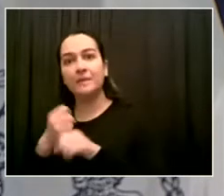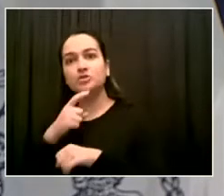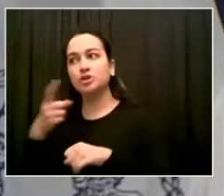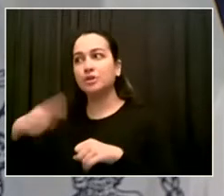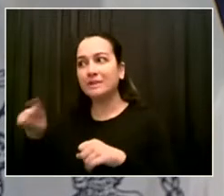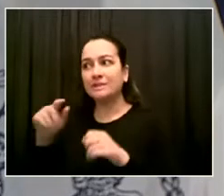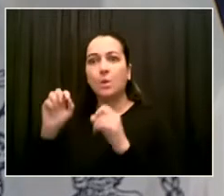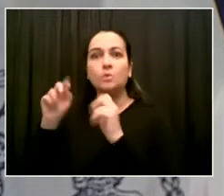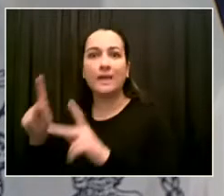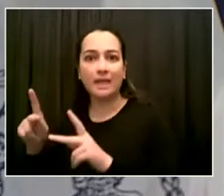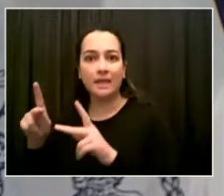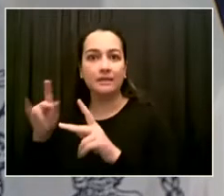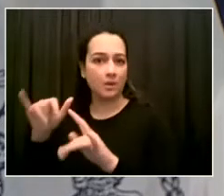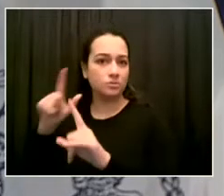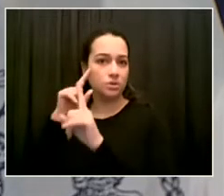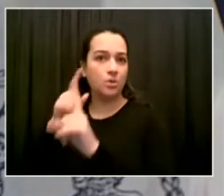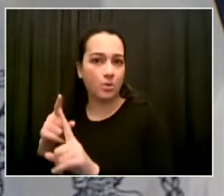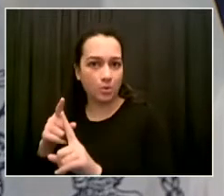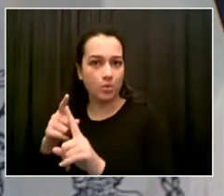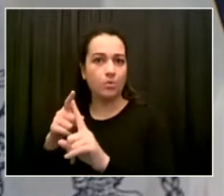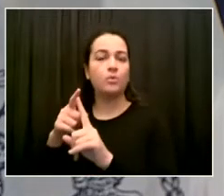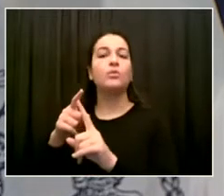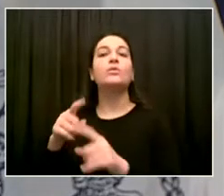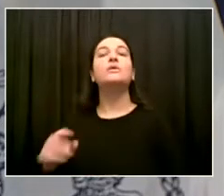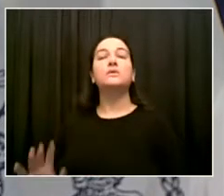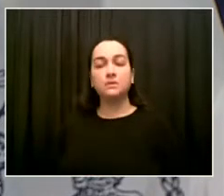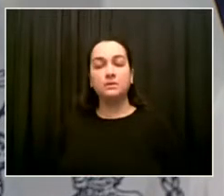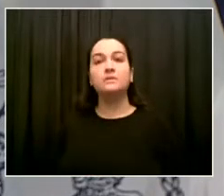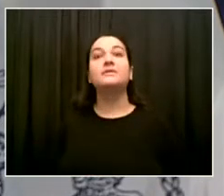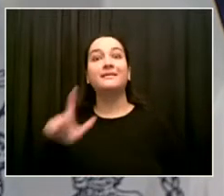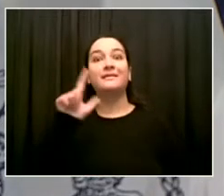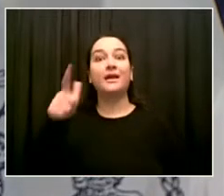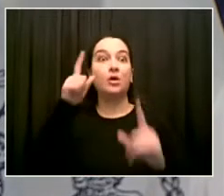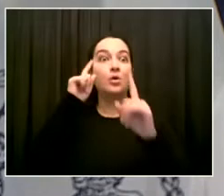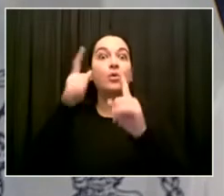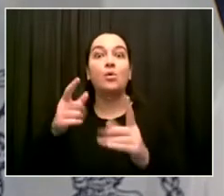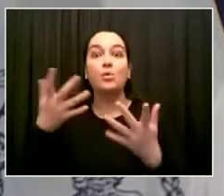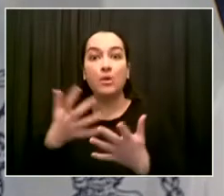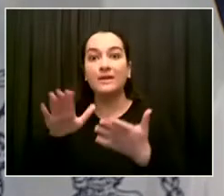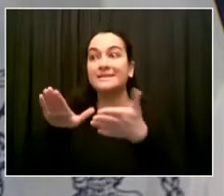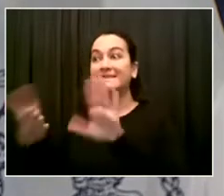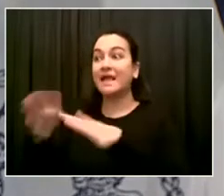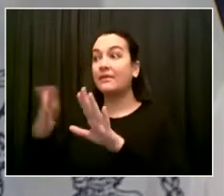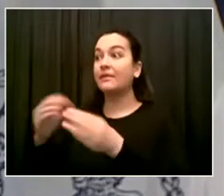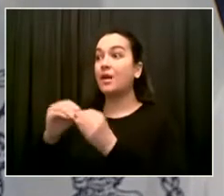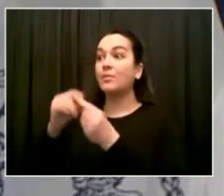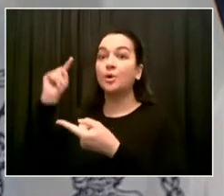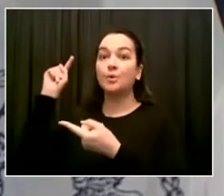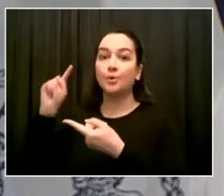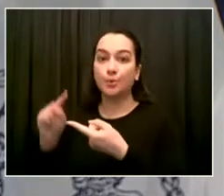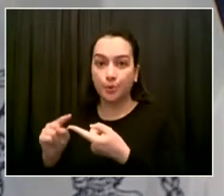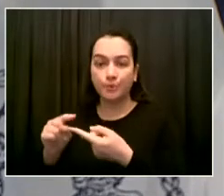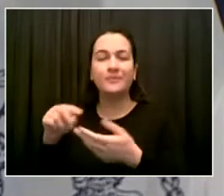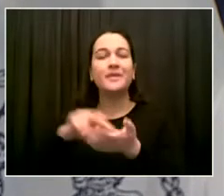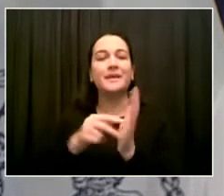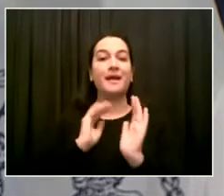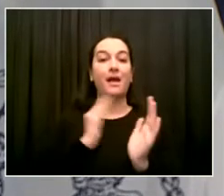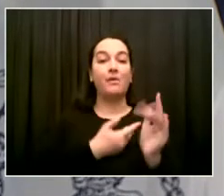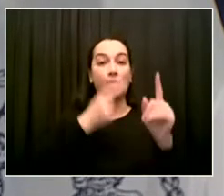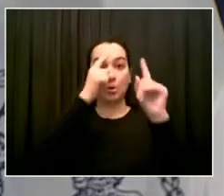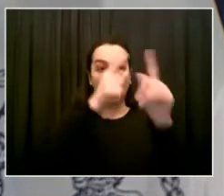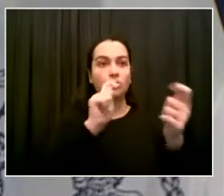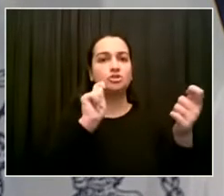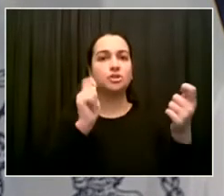important thing, is saving lives. We take seriously the case numbers for sure, and we want to drive them down. And the best tool to drive them down